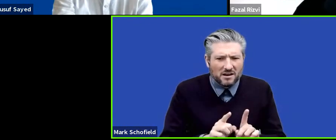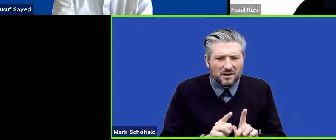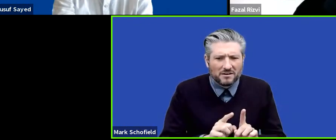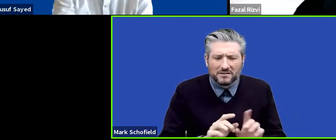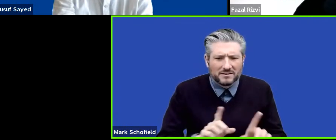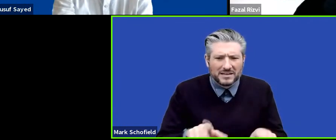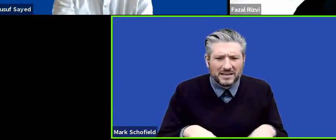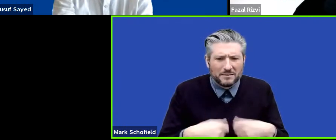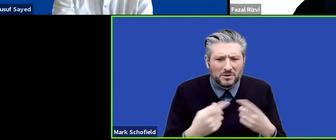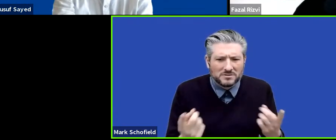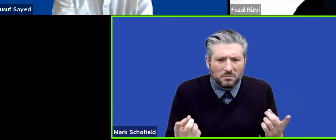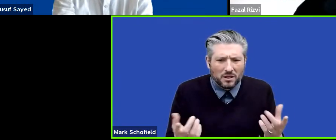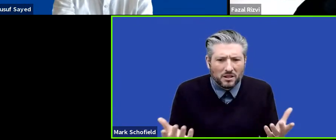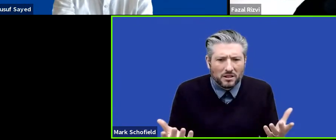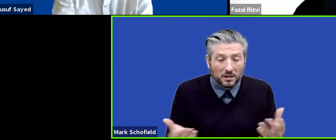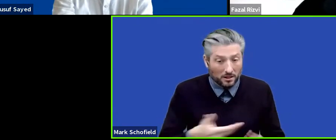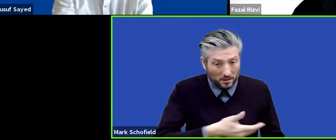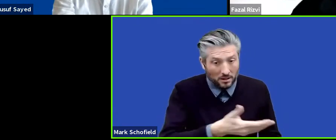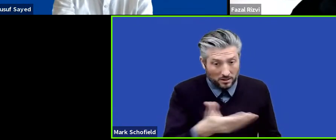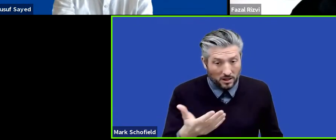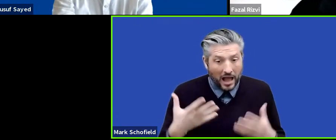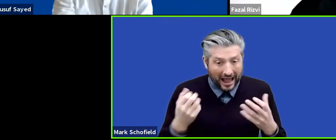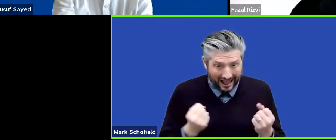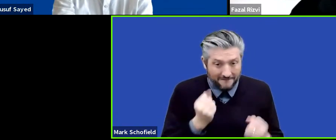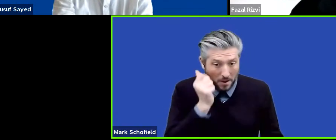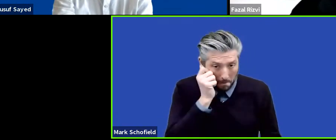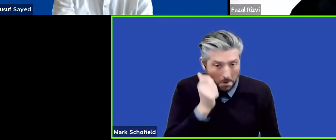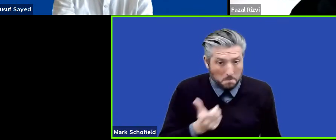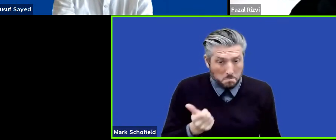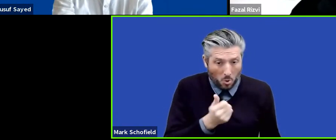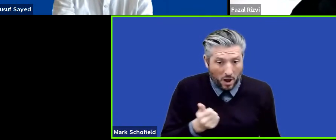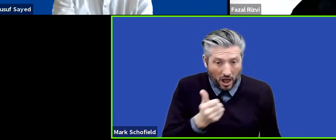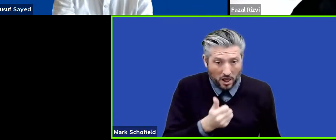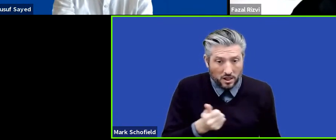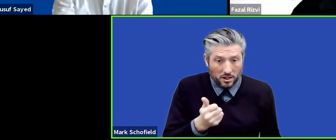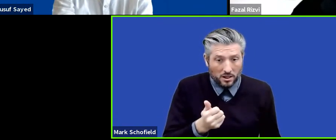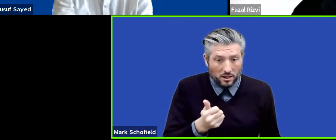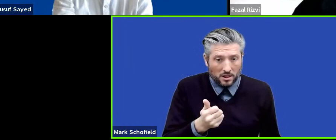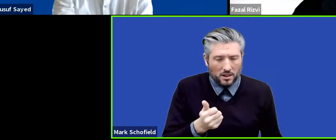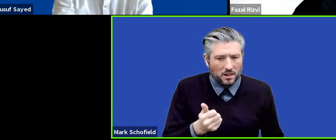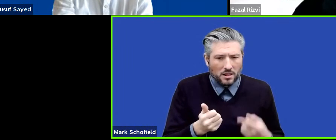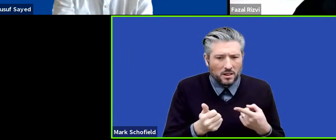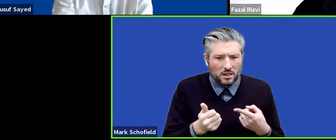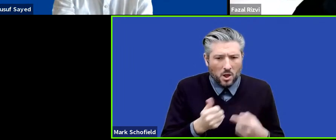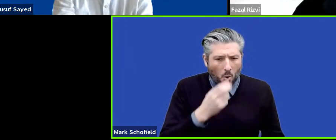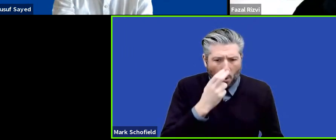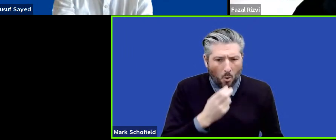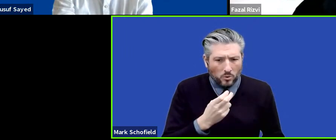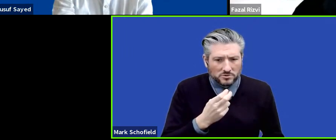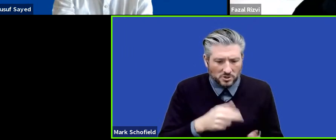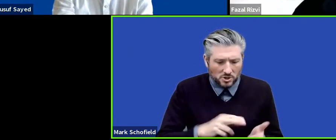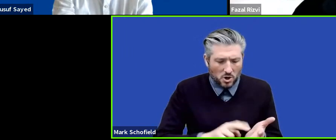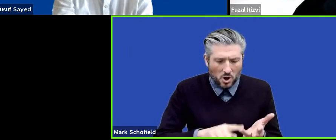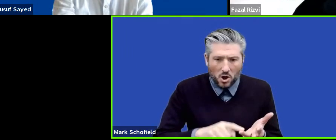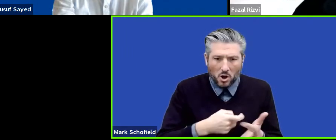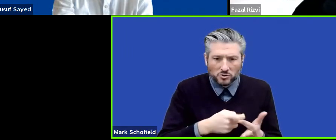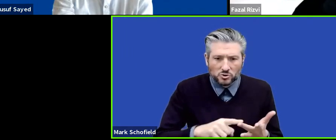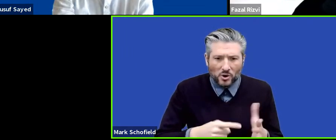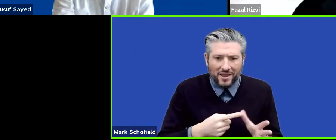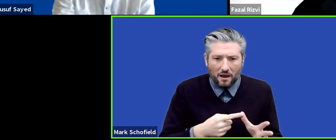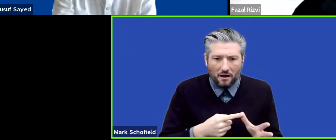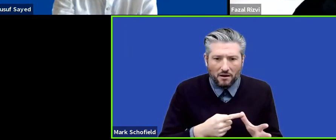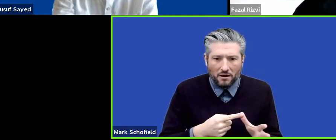mobile telephones, but these mobile phones are the old Nokias that can simply